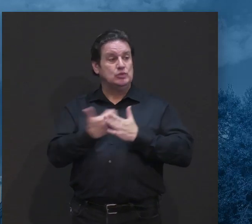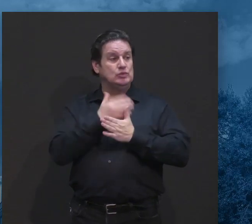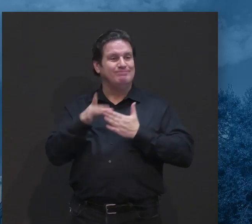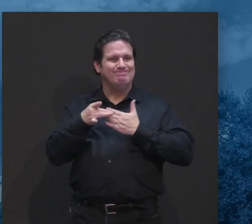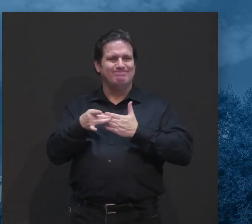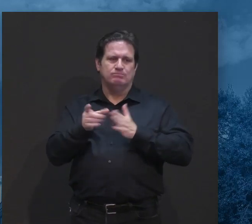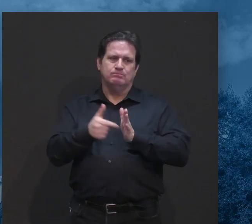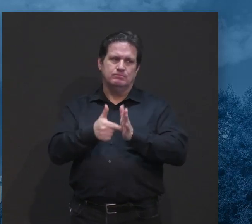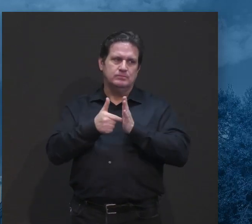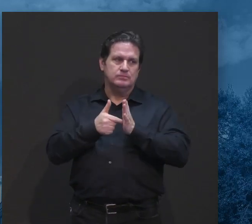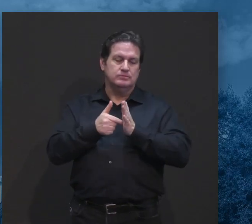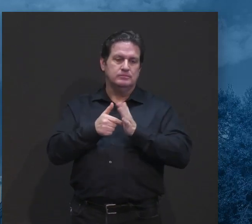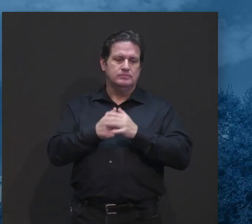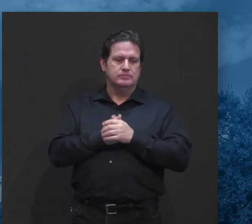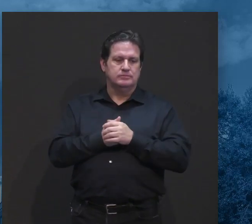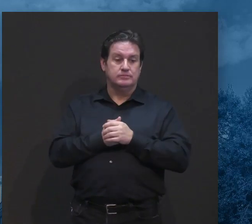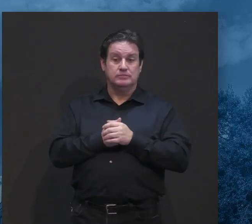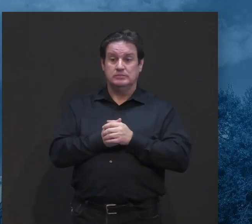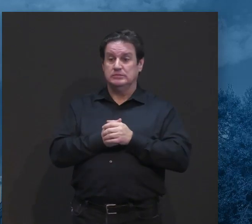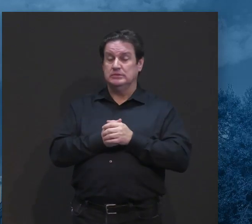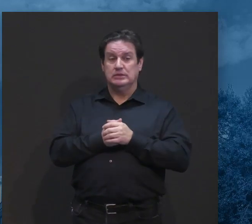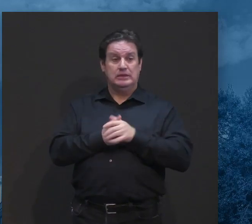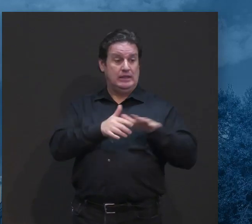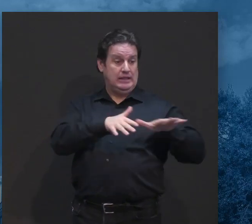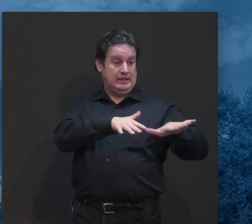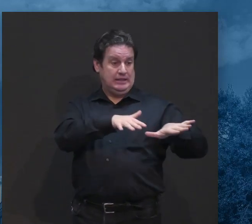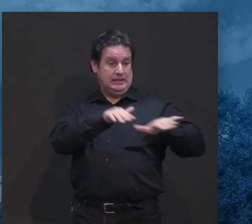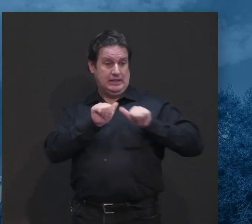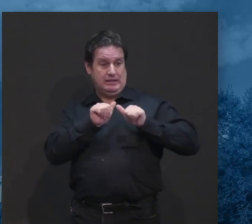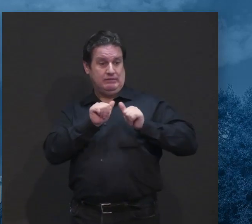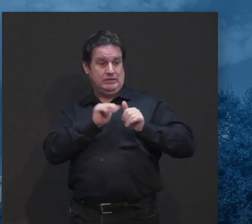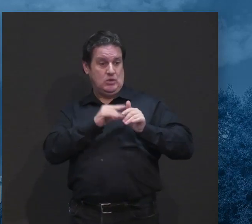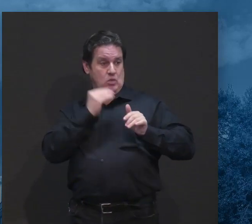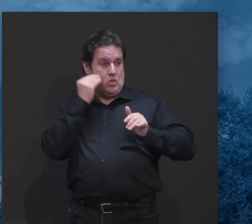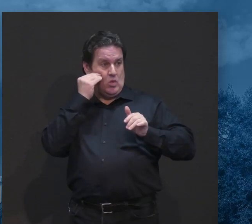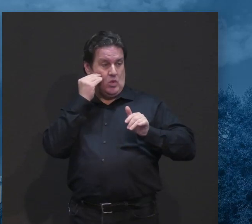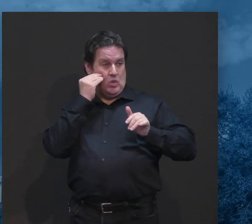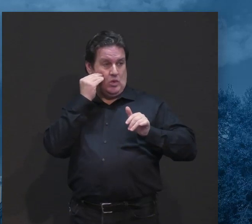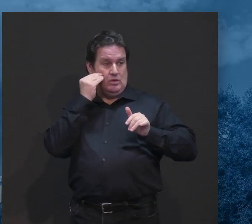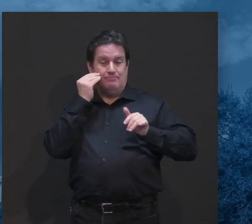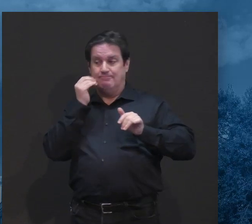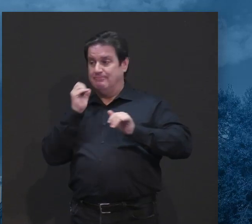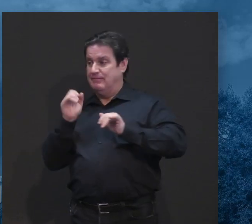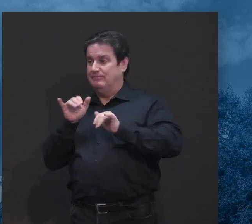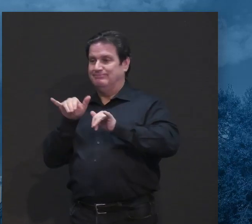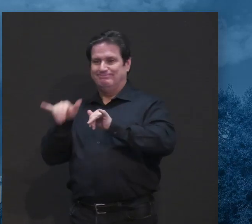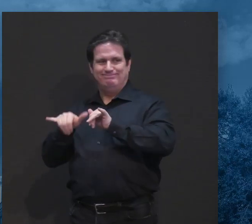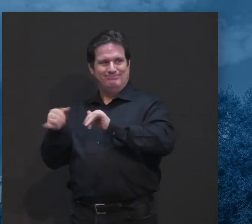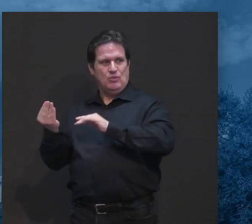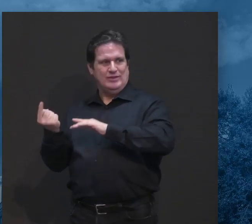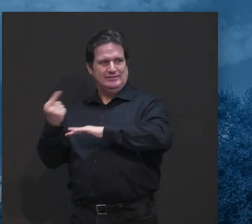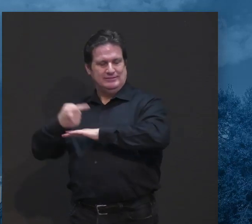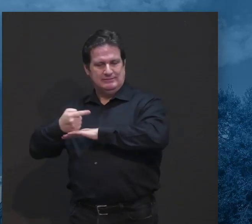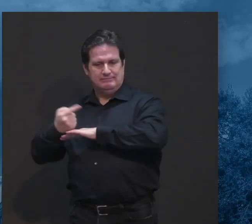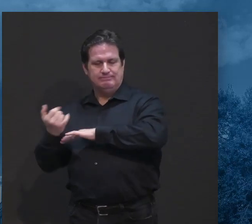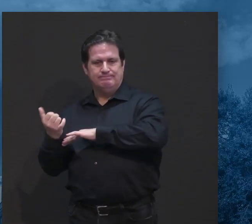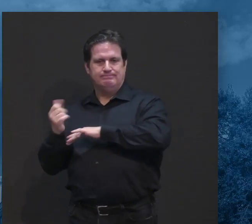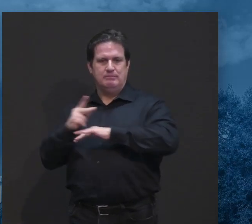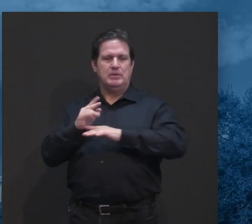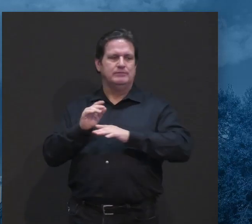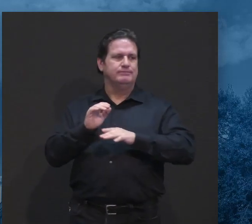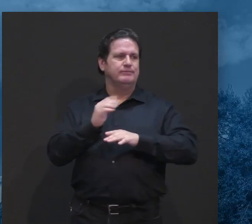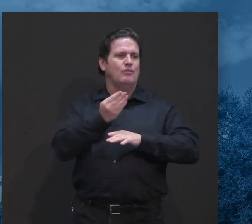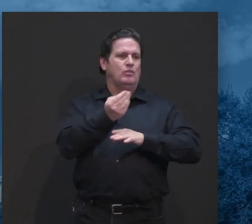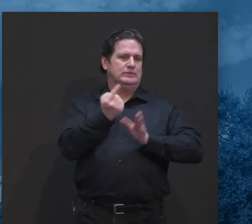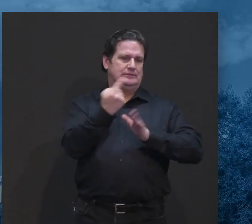does require that individuals who leave the premises will need to quarantine for 14 days upon their